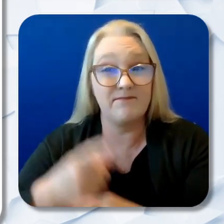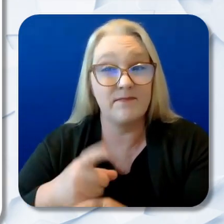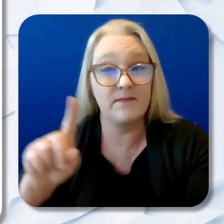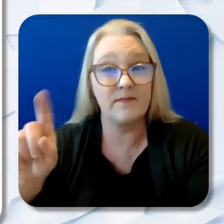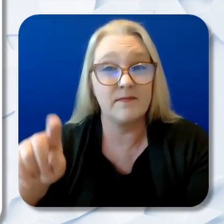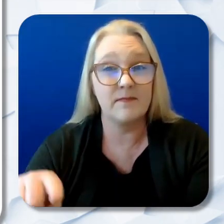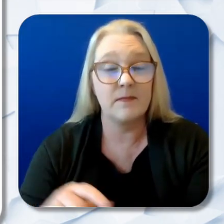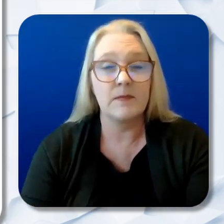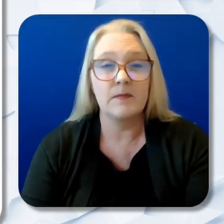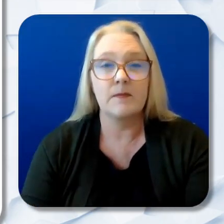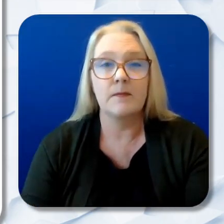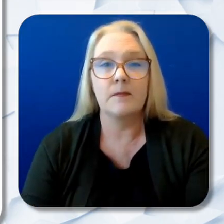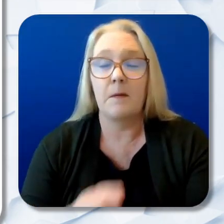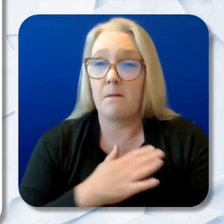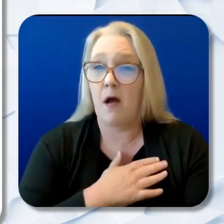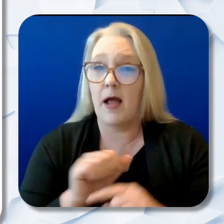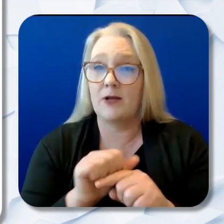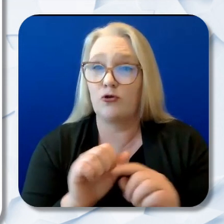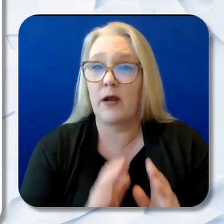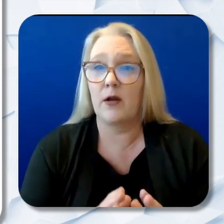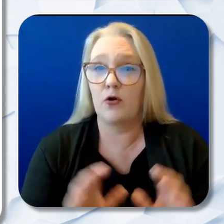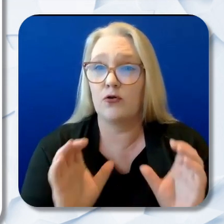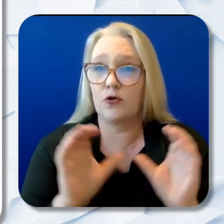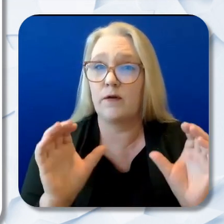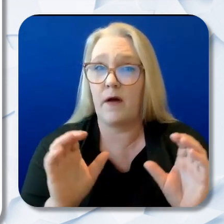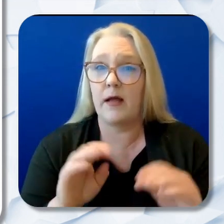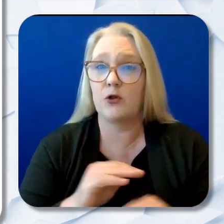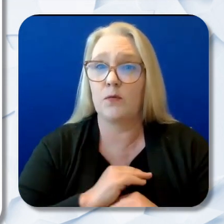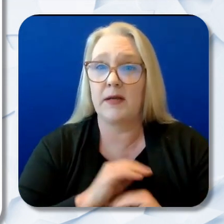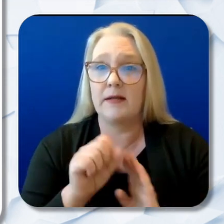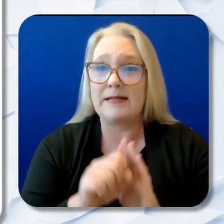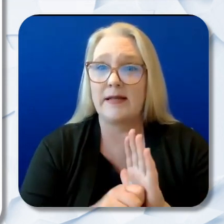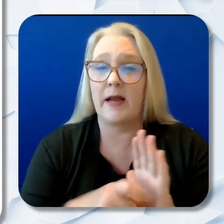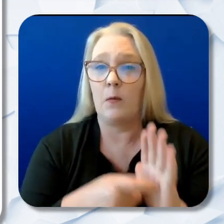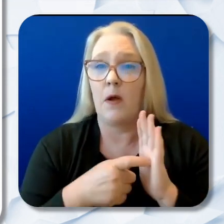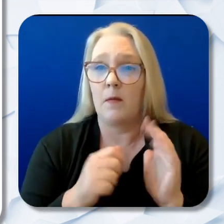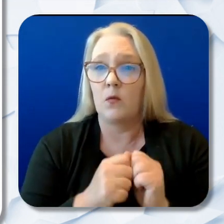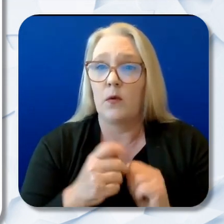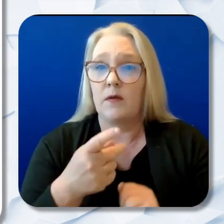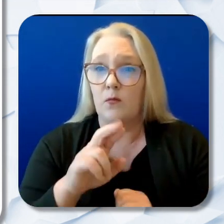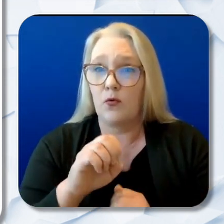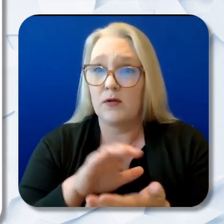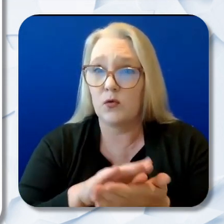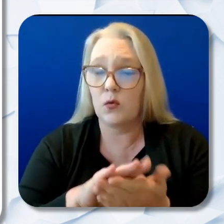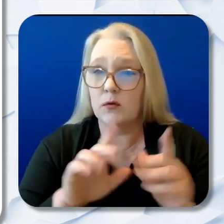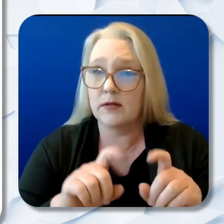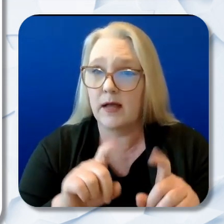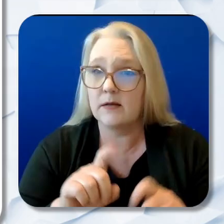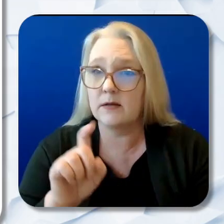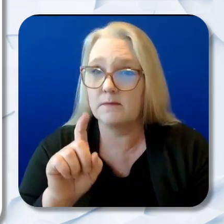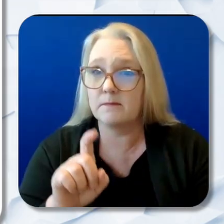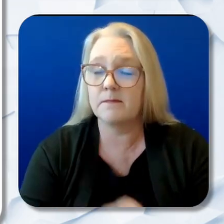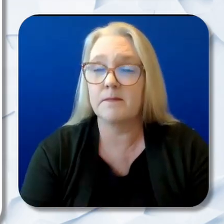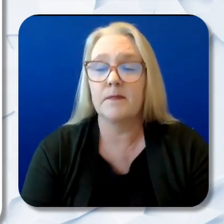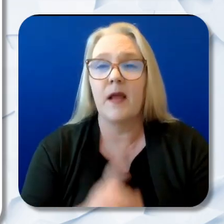correct? Is my trainer certified to meet the state requirements with the preschool test? So the